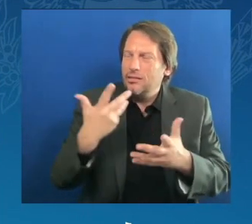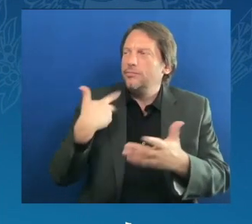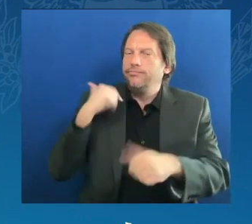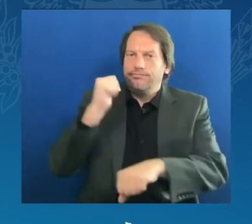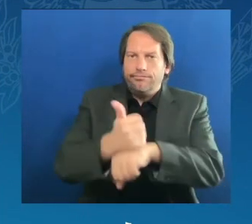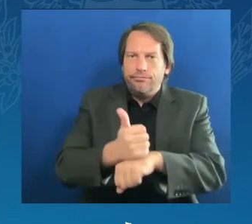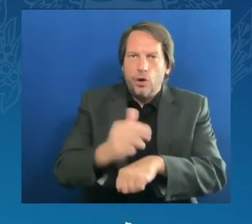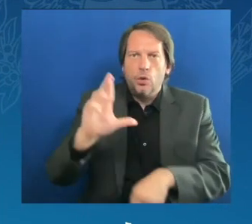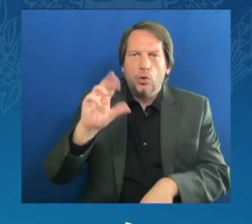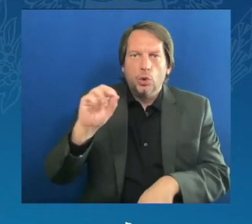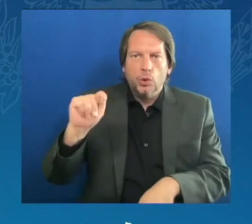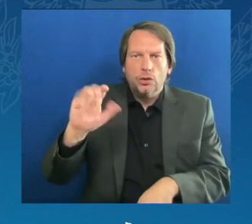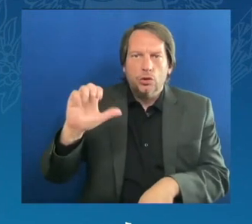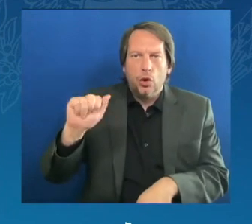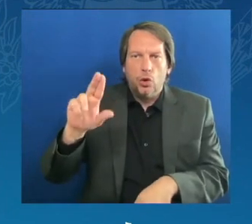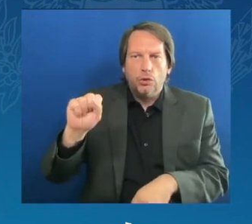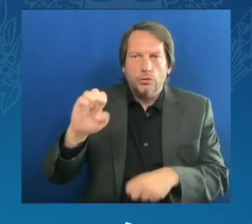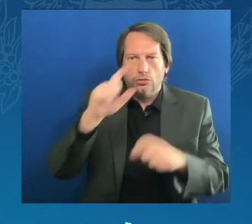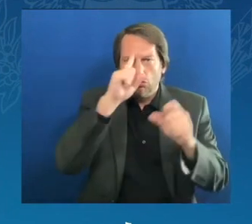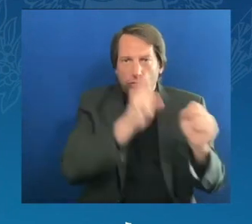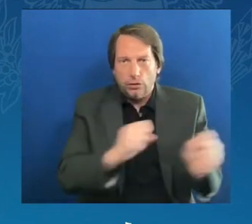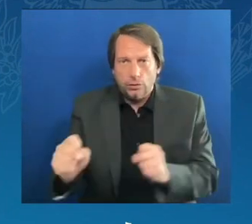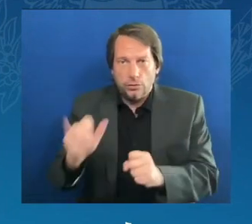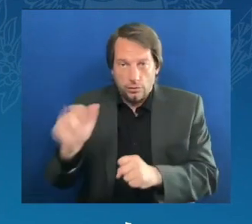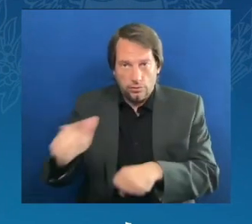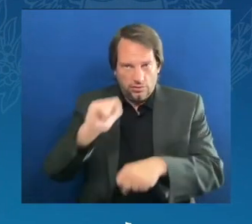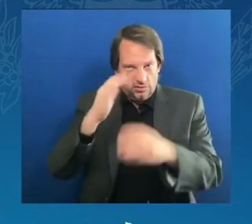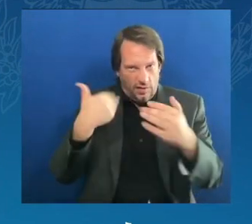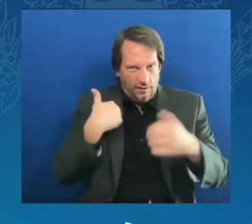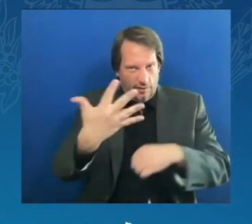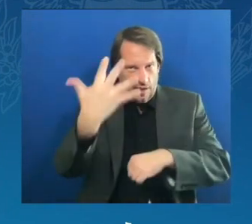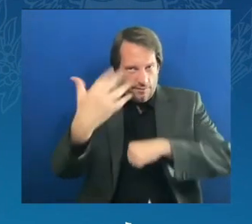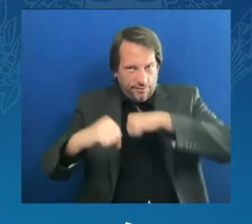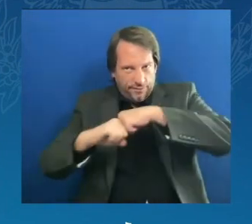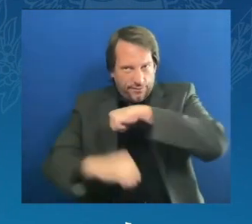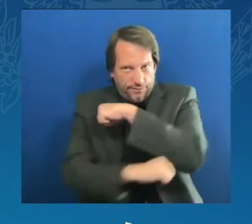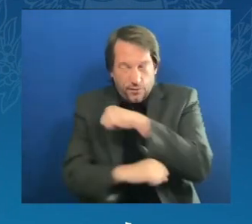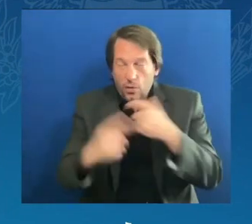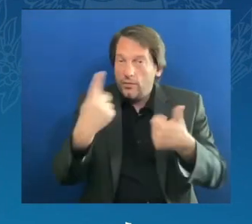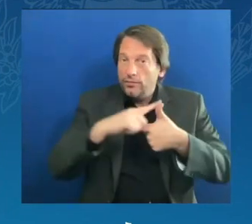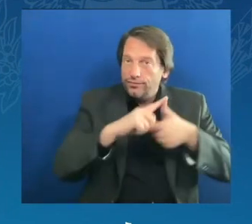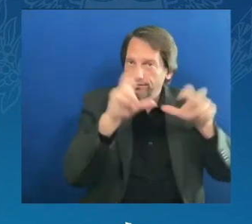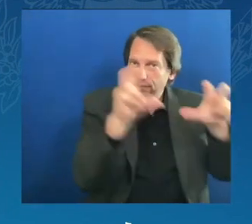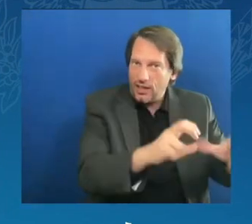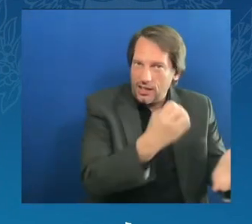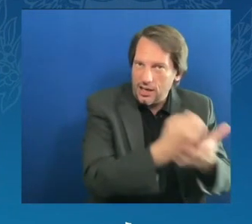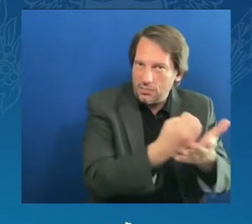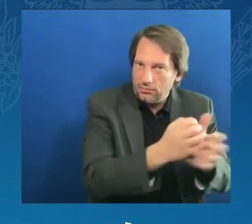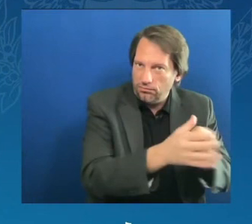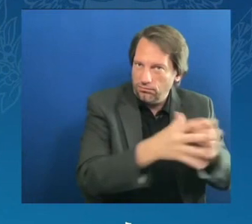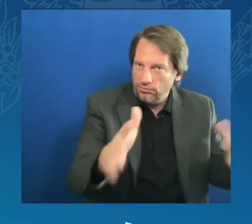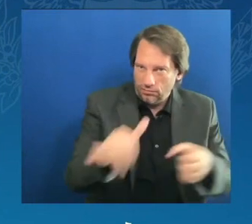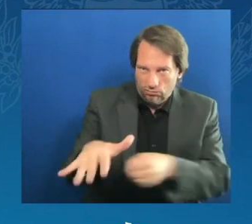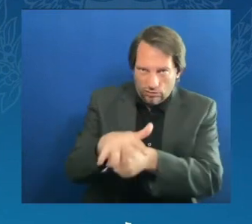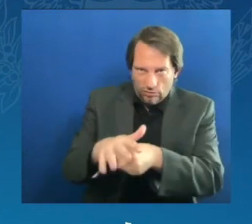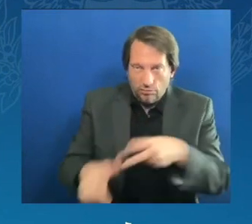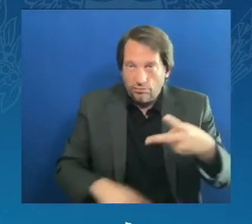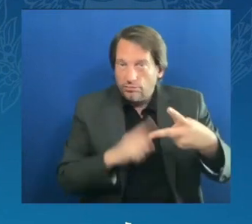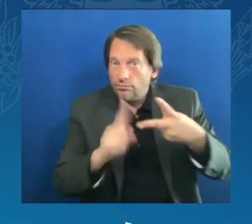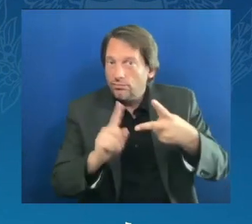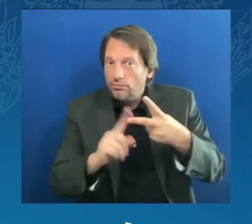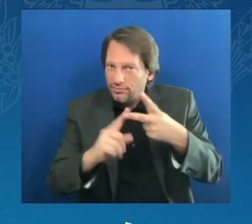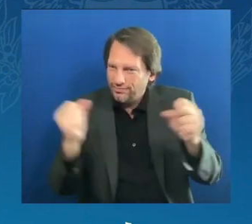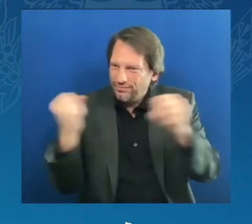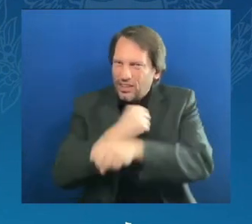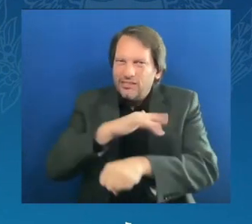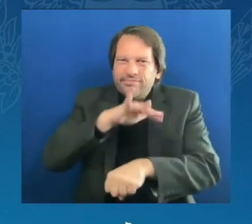good governance. 3, to respect human rights and labor rights. In addition, to reduce violence. And finally,